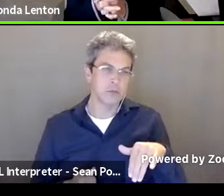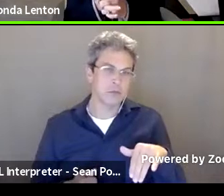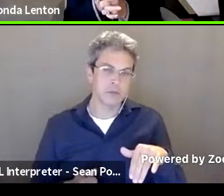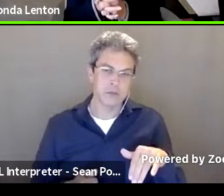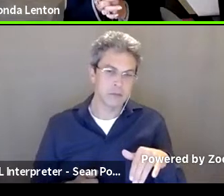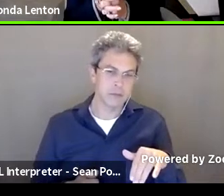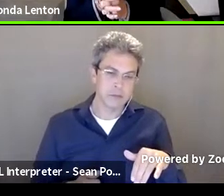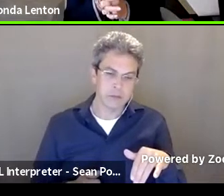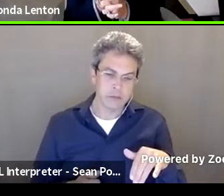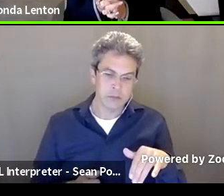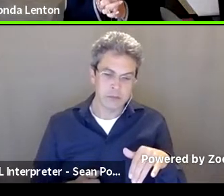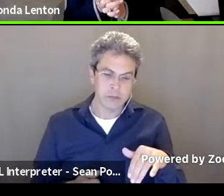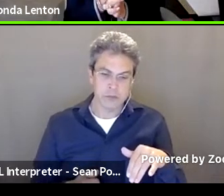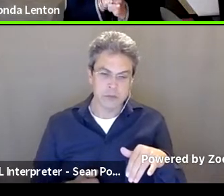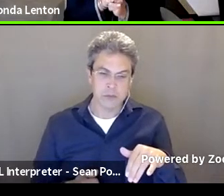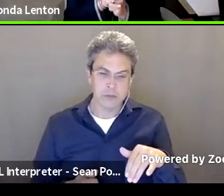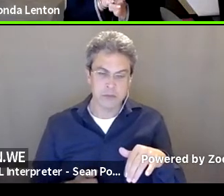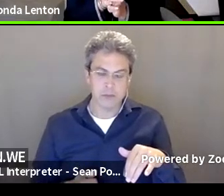that